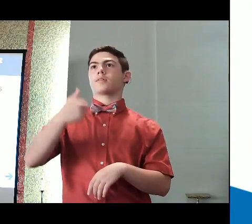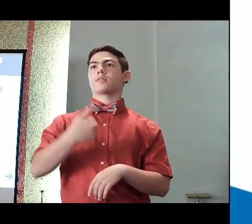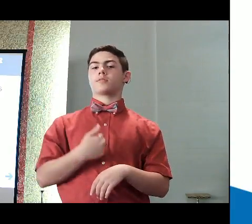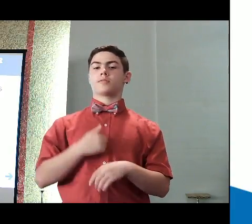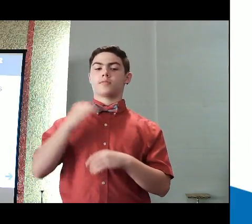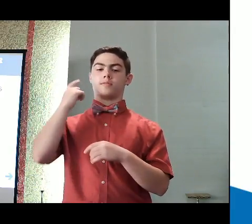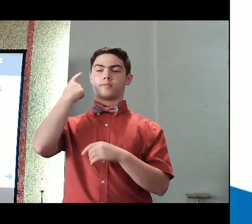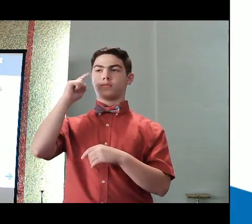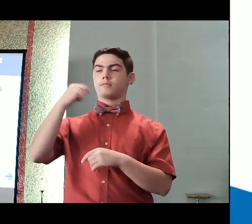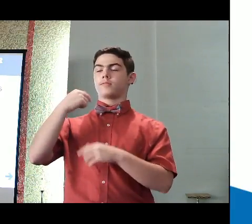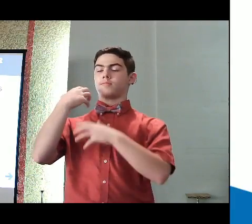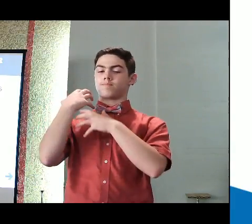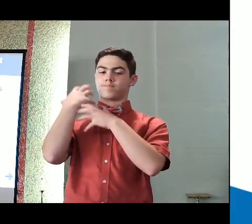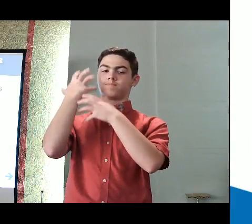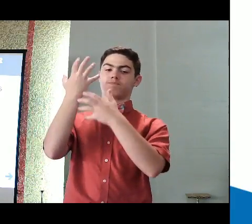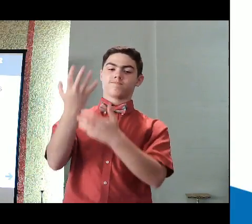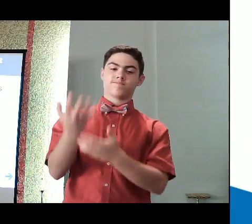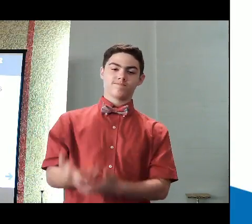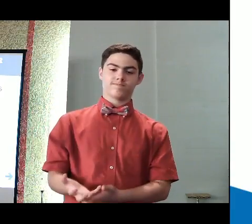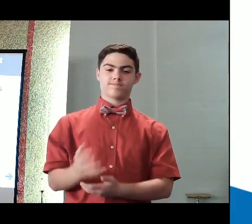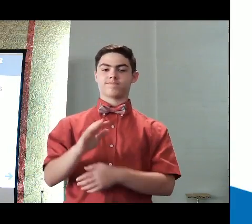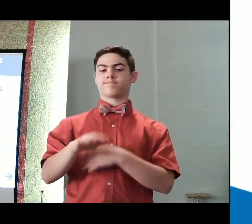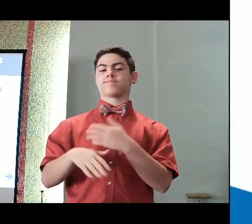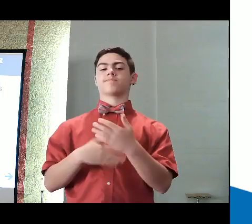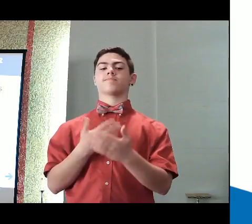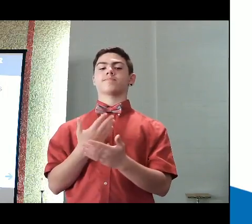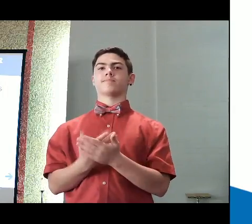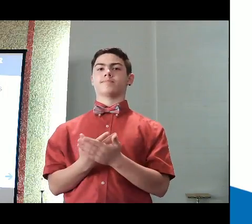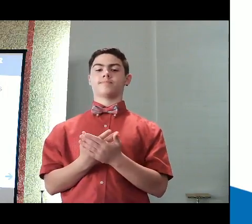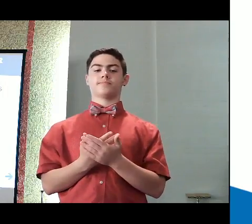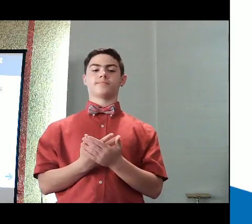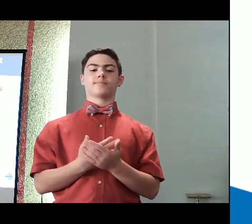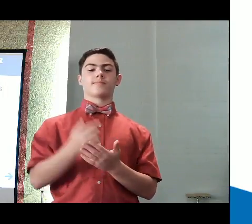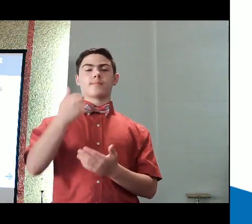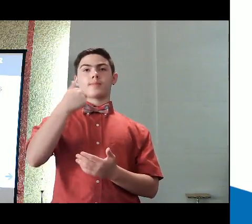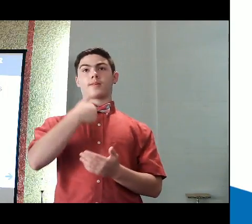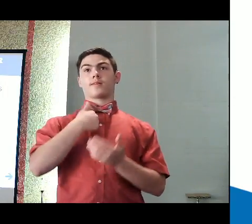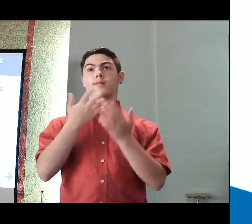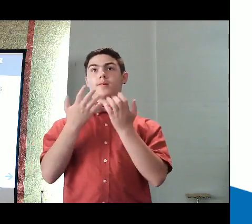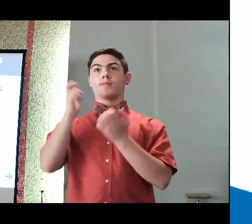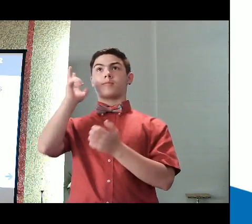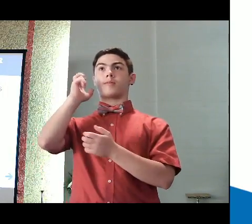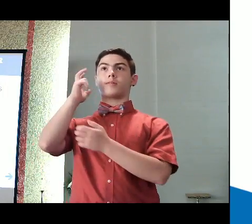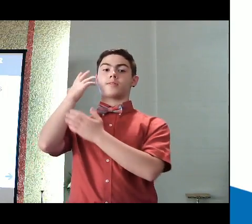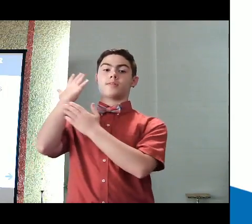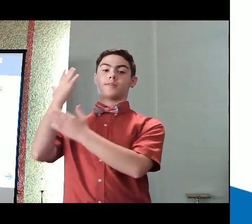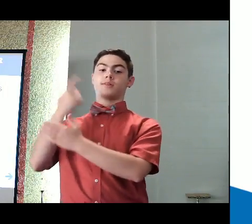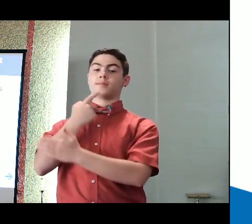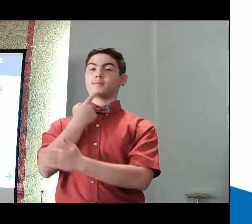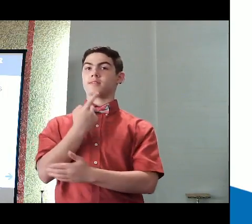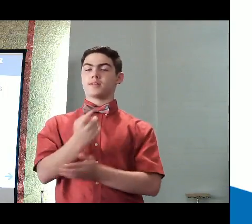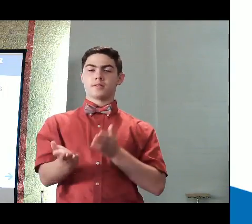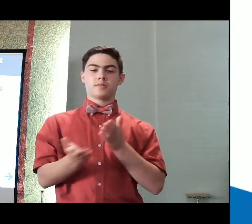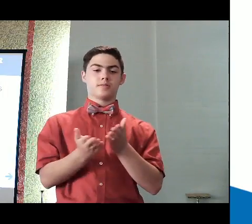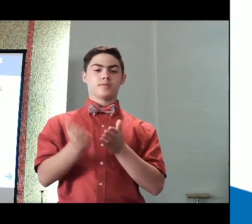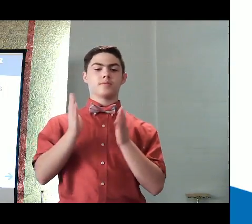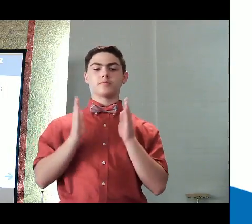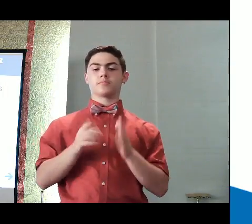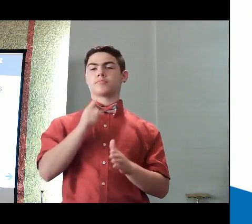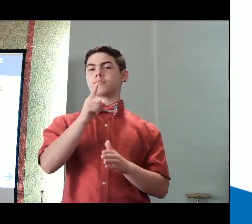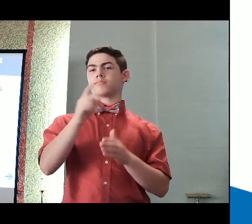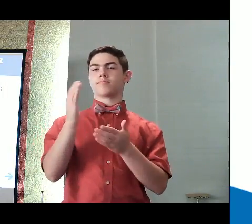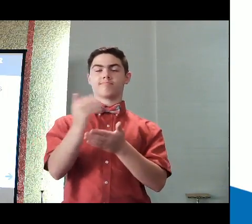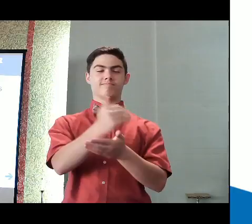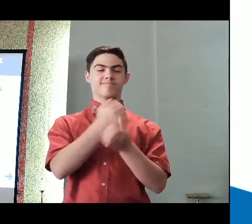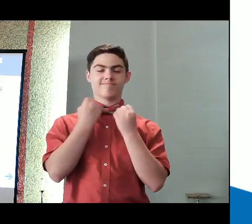me to lay my burdens down. I want to hear him say, servant,